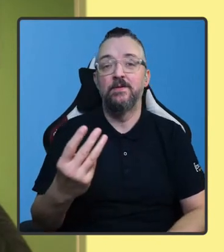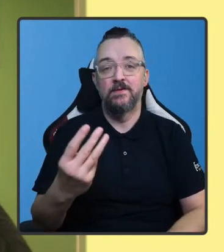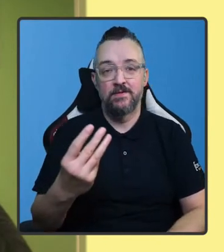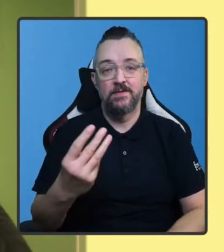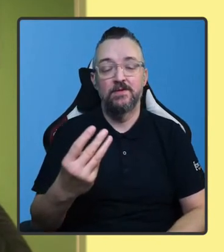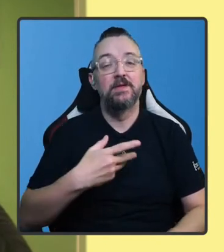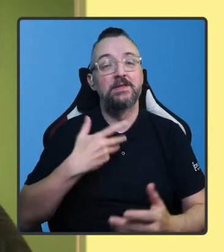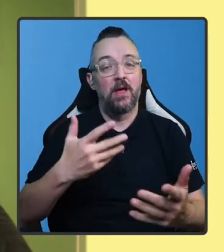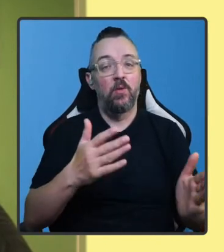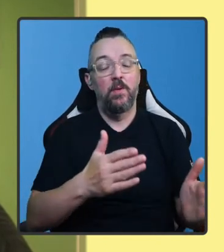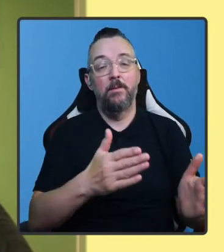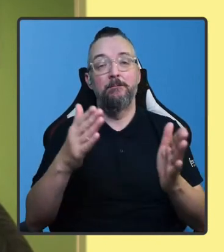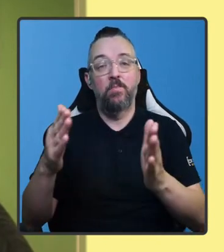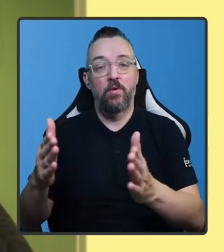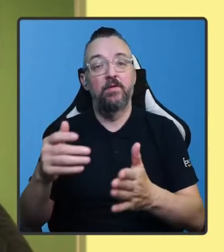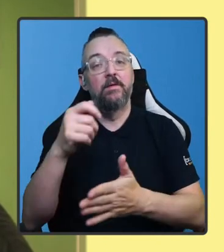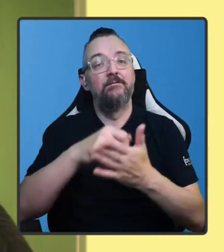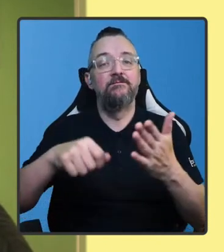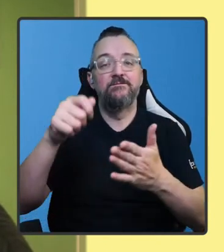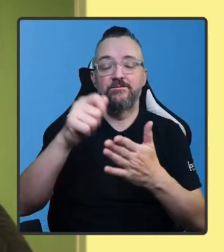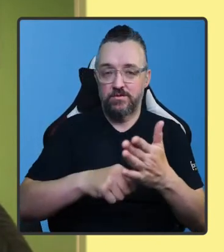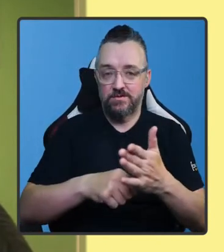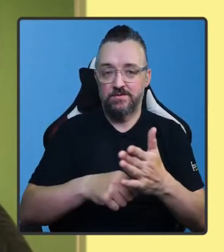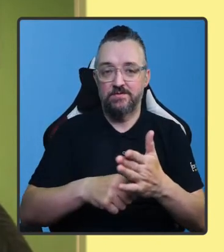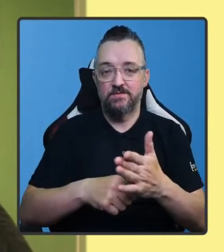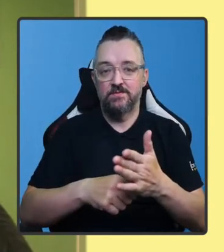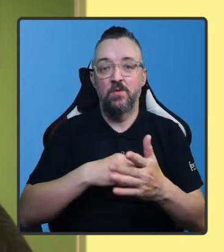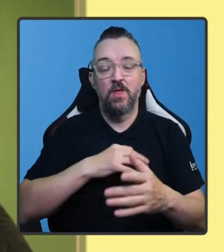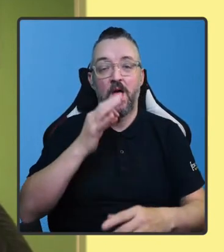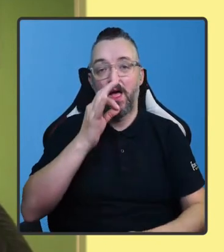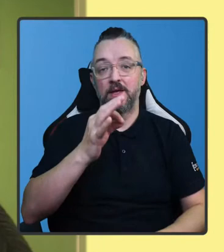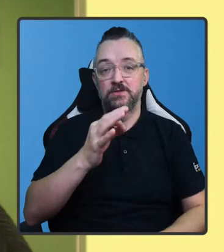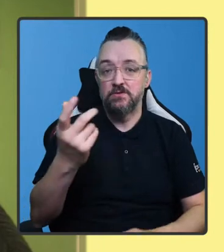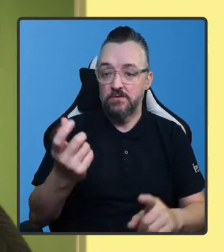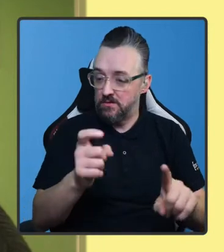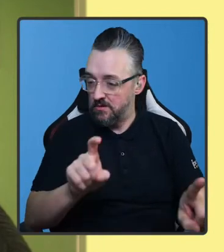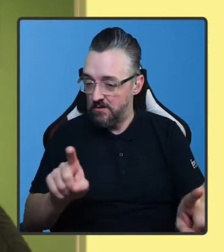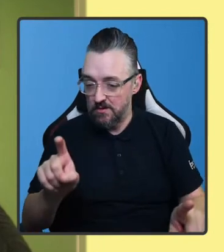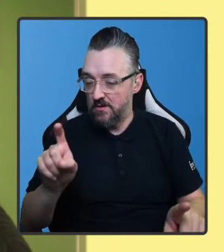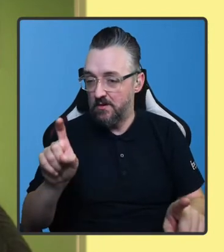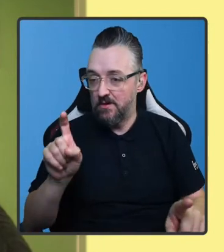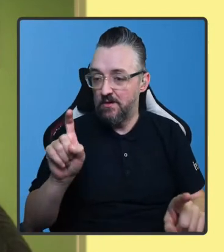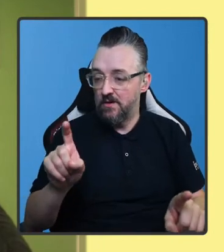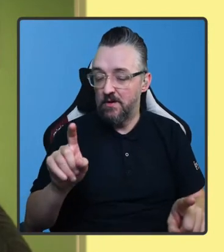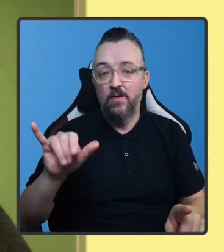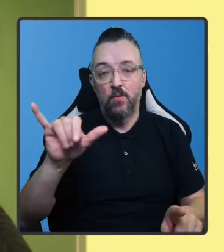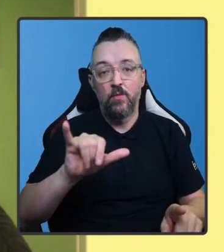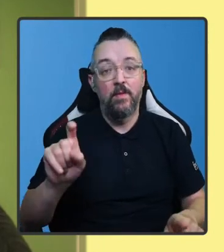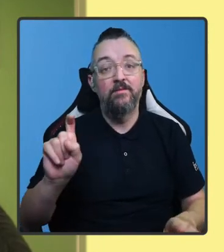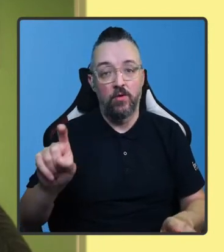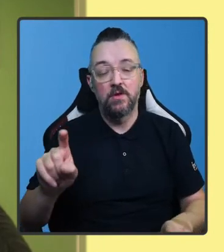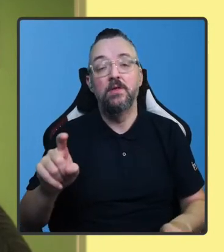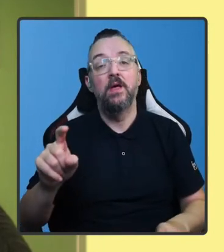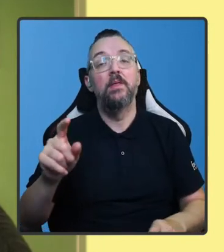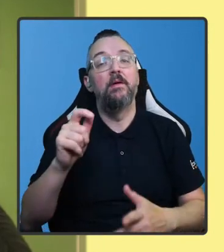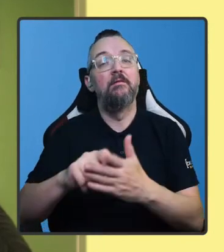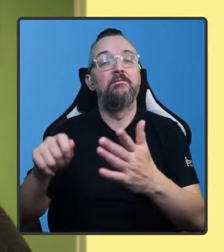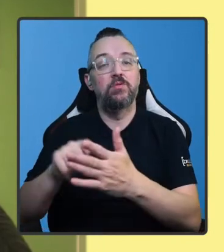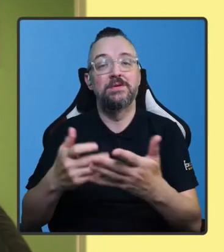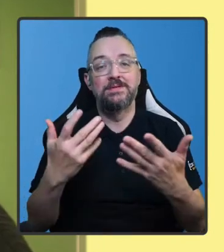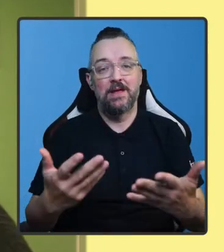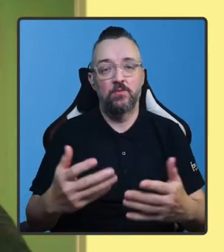move on to voting. So if I can ask you to please locate your voting buttons and please cast your votes now.